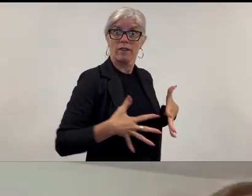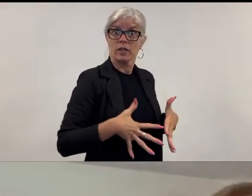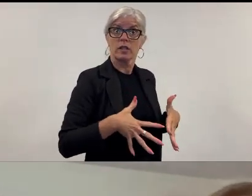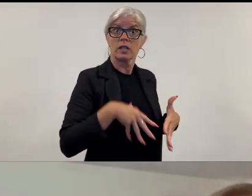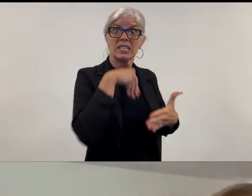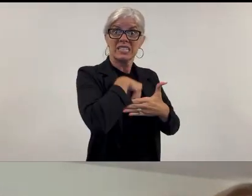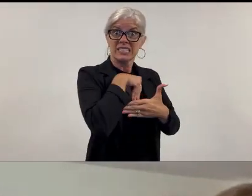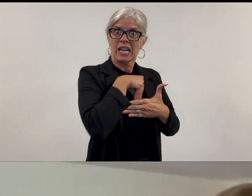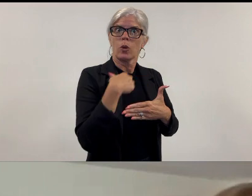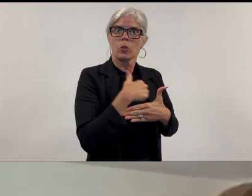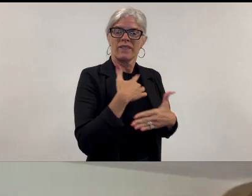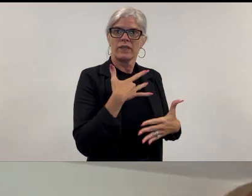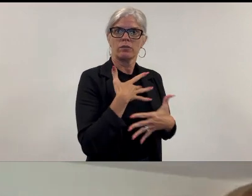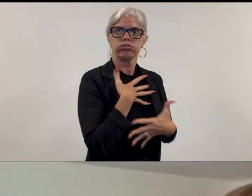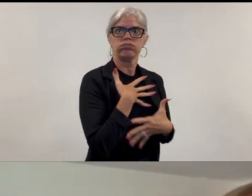approach